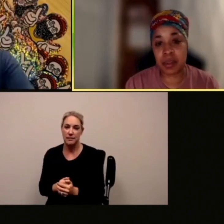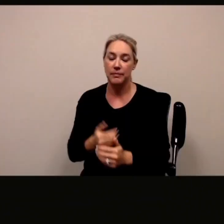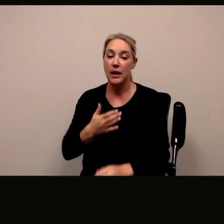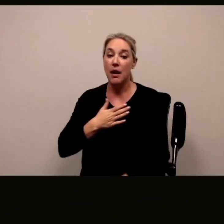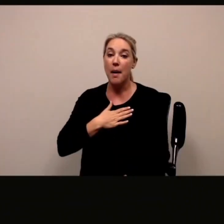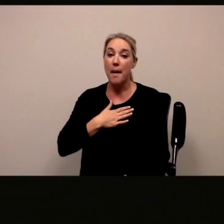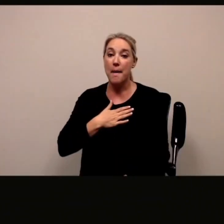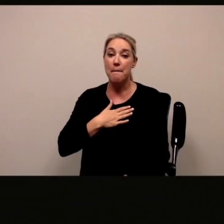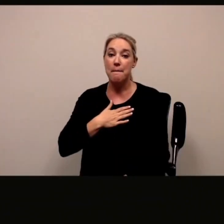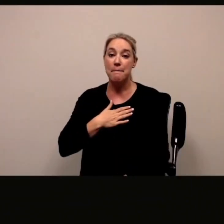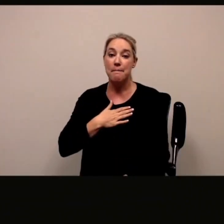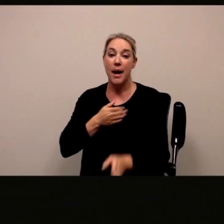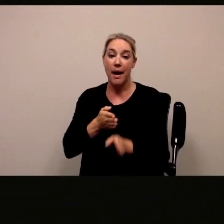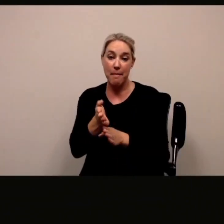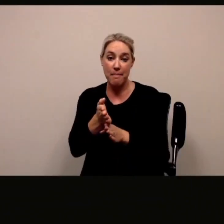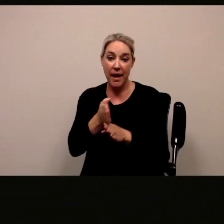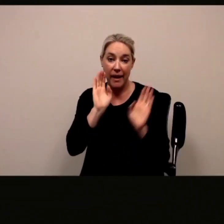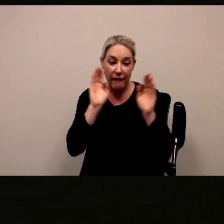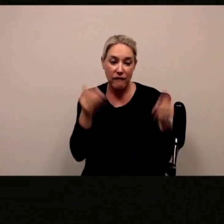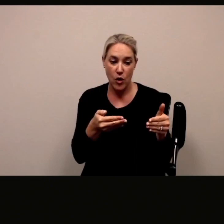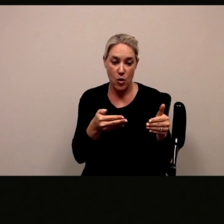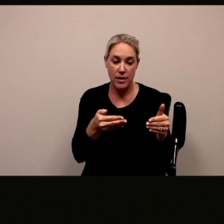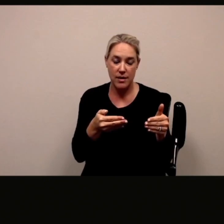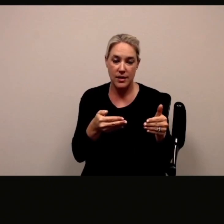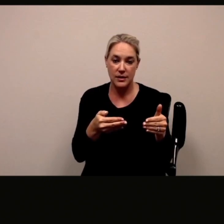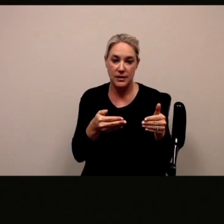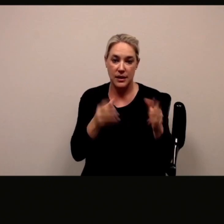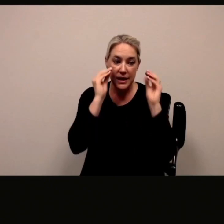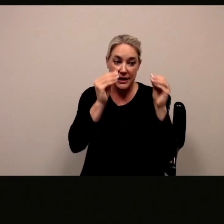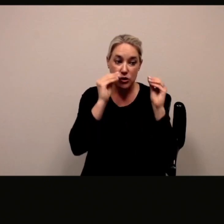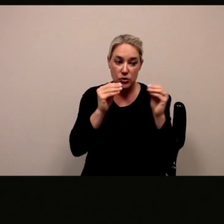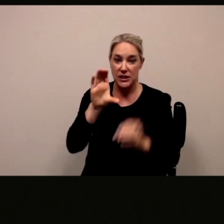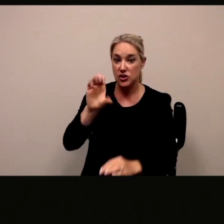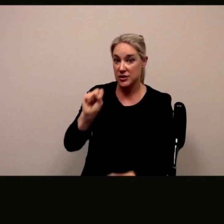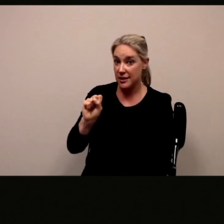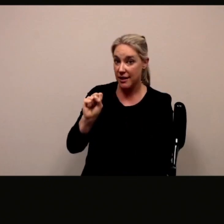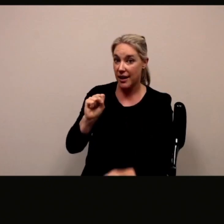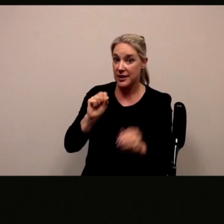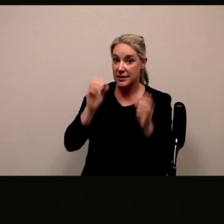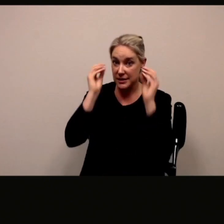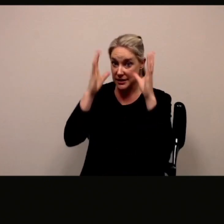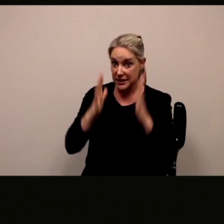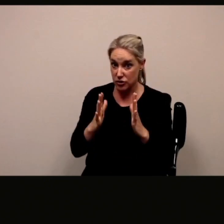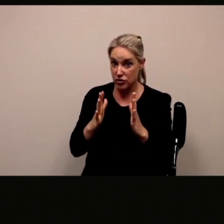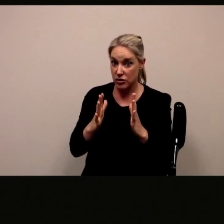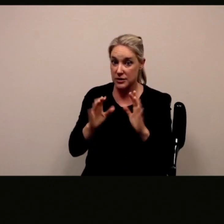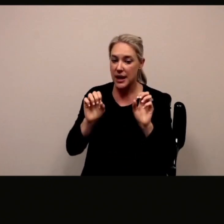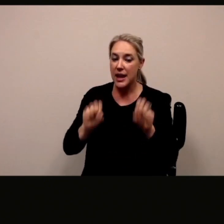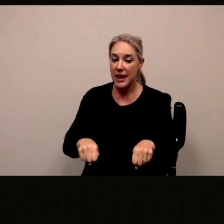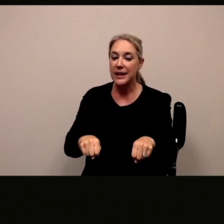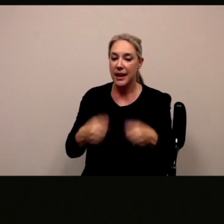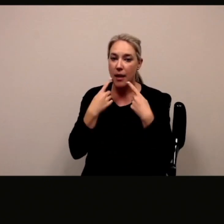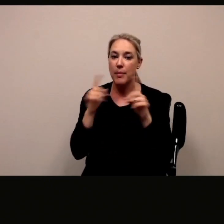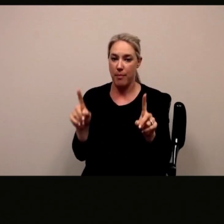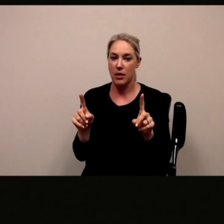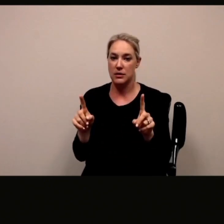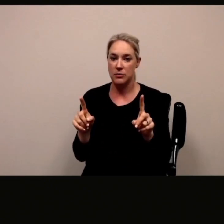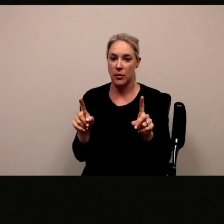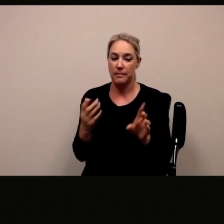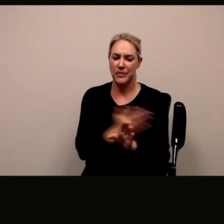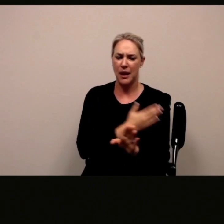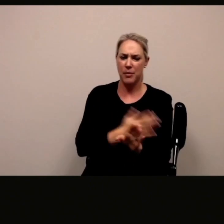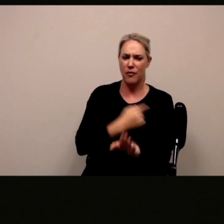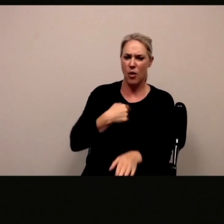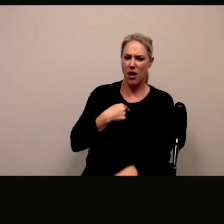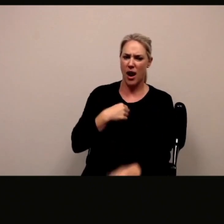that computer science can be done as simple as possible and free. Before computer science became what it was, and I was teaching 1st grade, I would